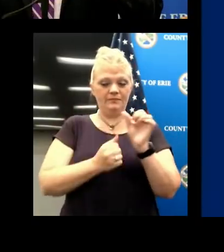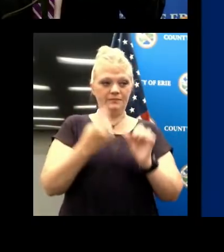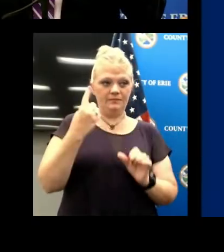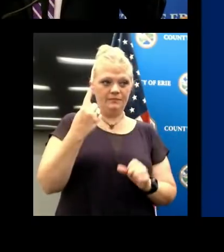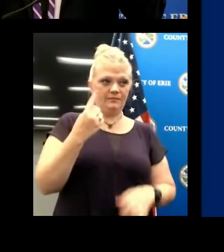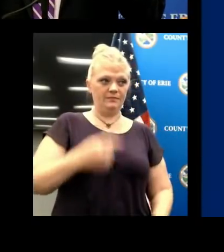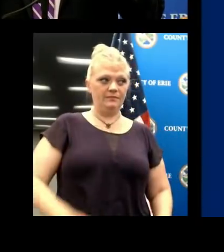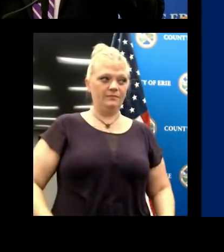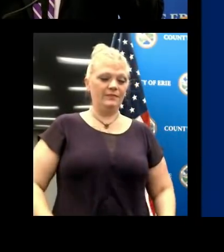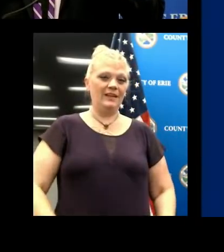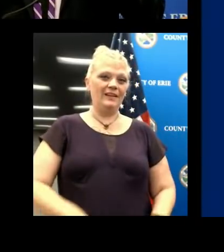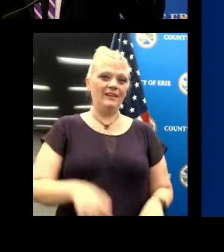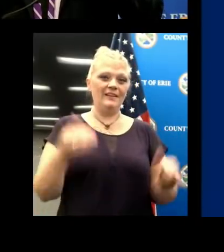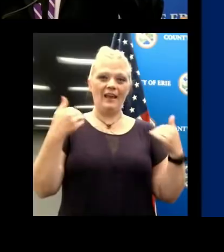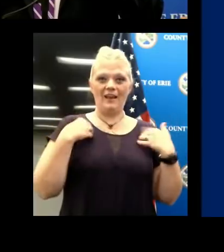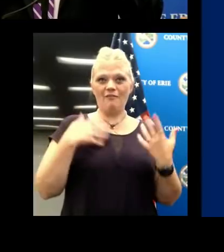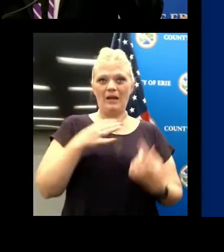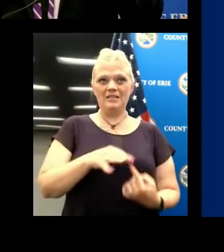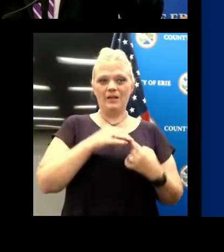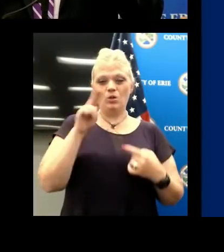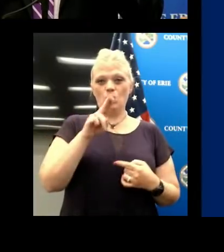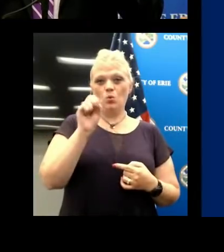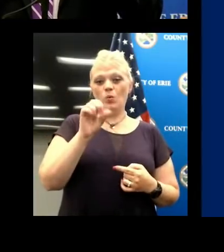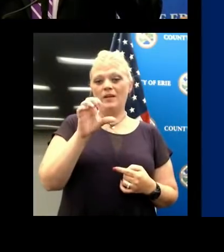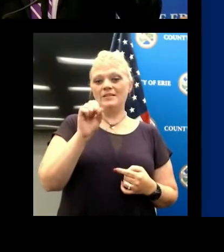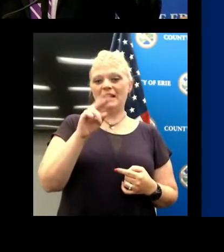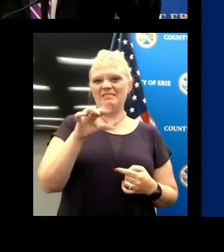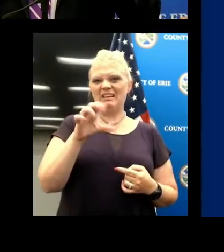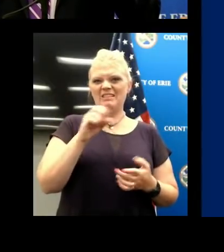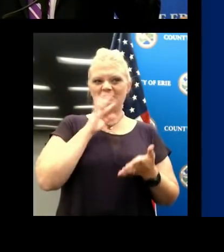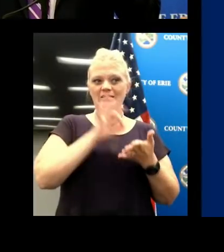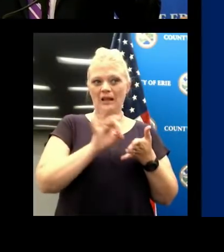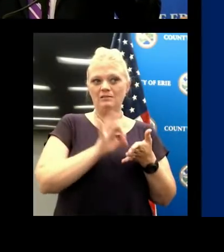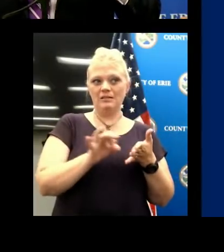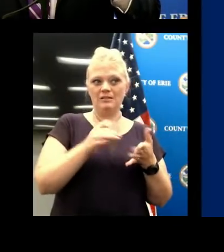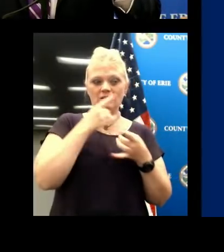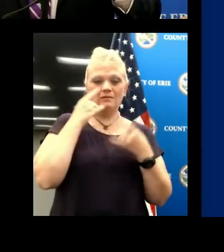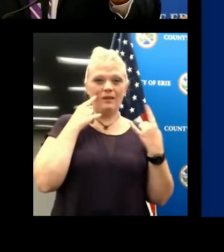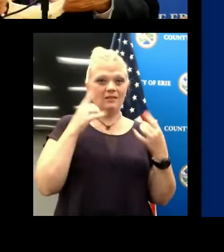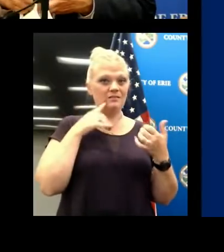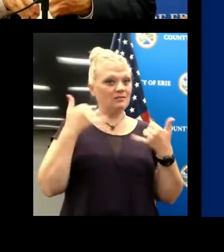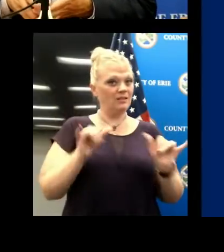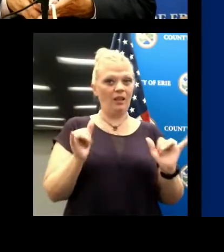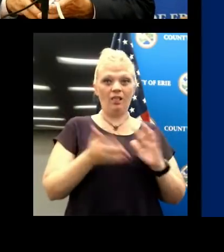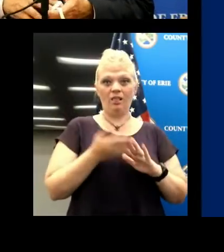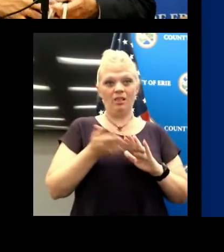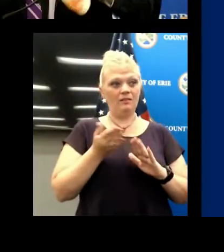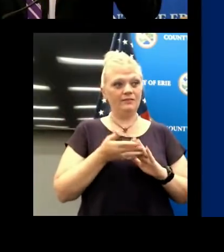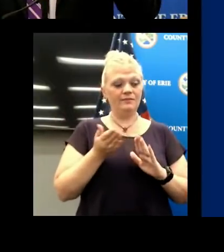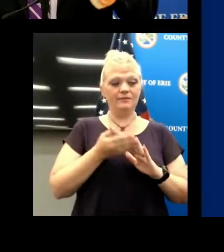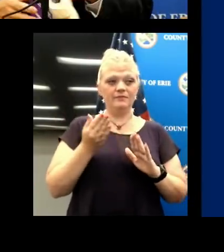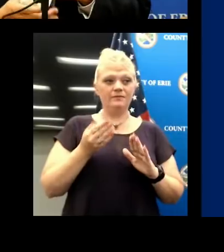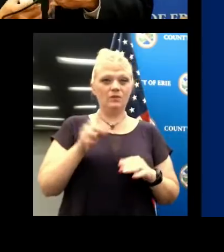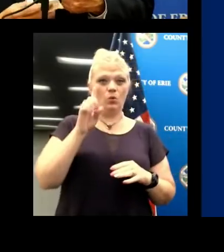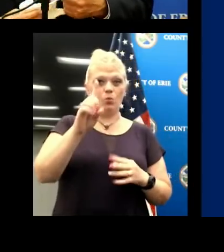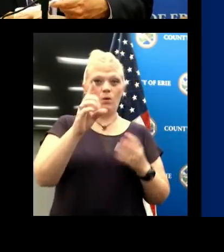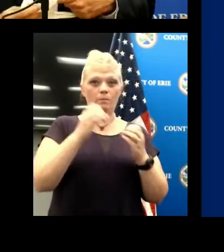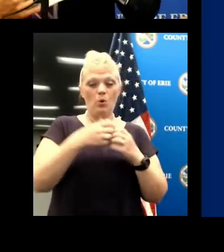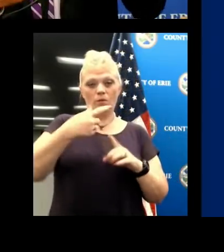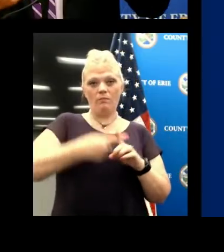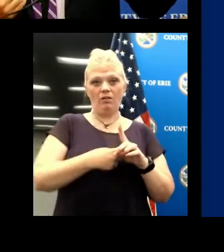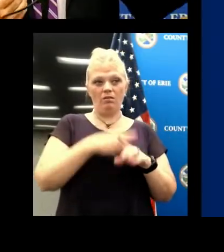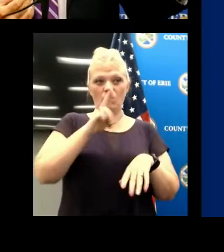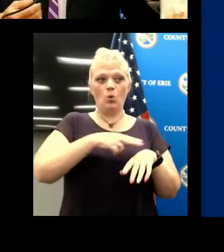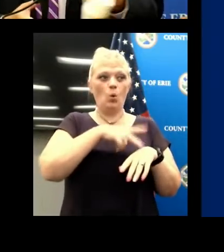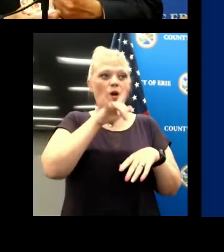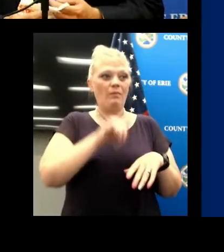as I have my special U.S. Census mask here, that the census is ongoing. There's one more month. Normally it